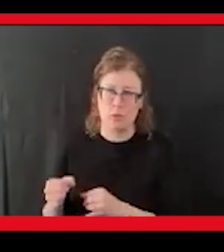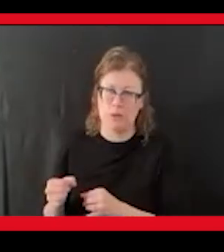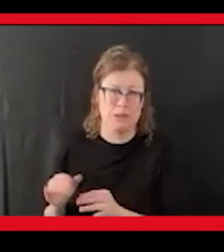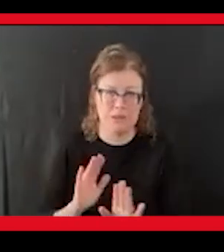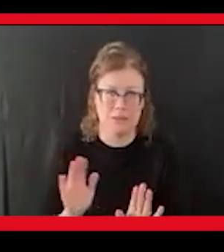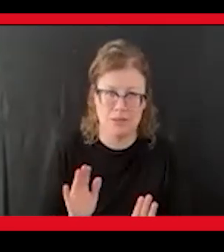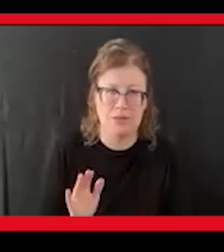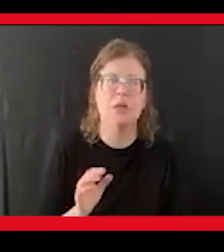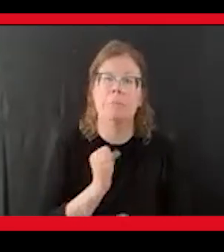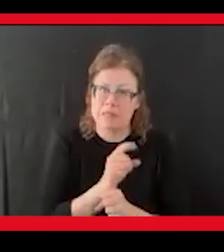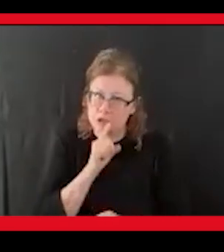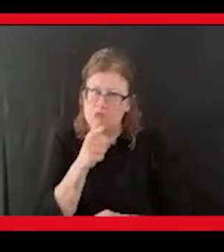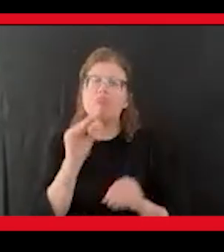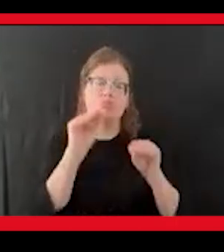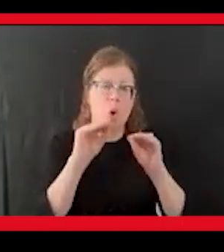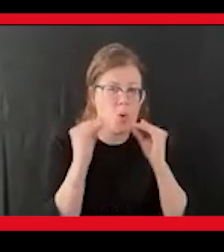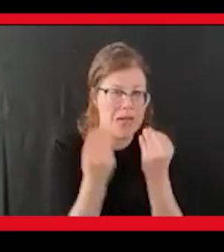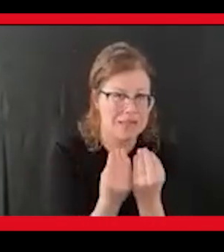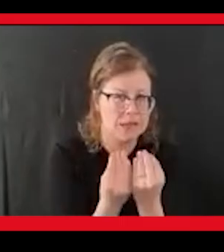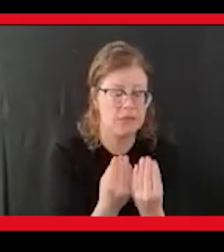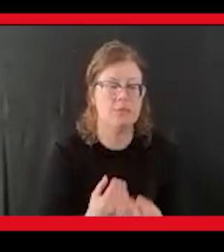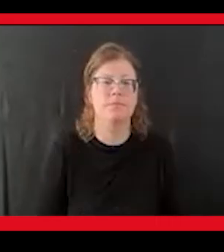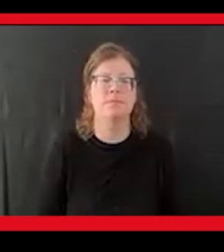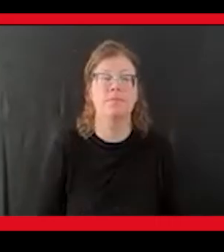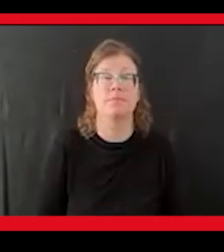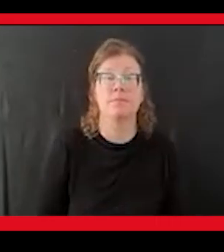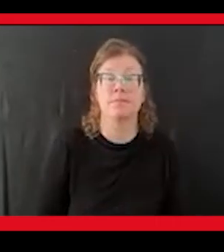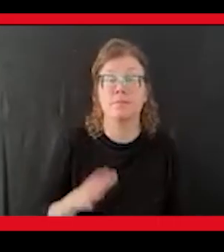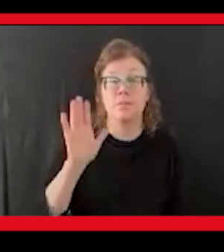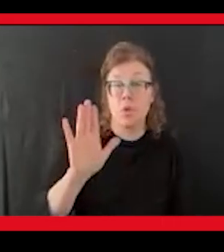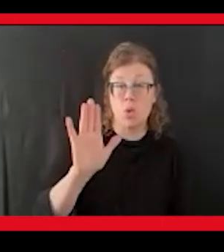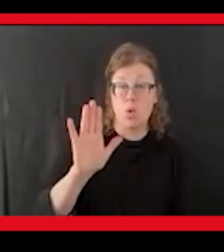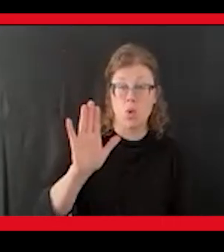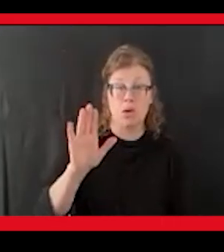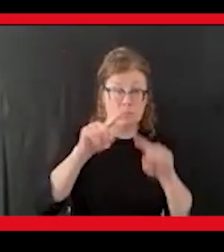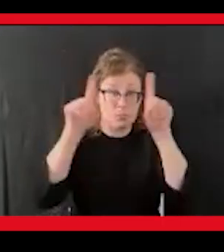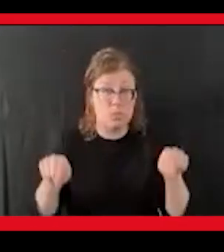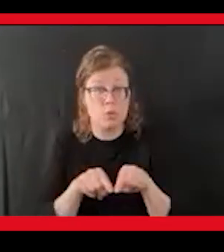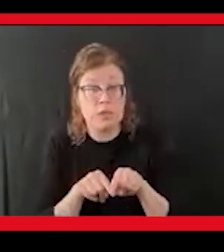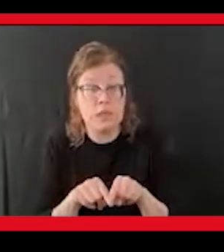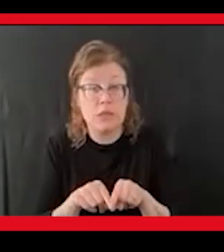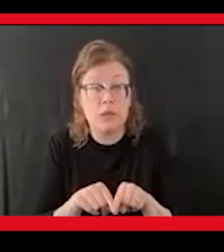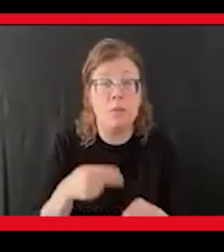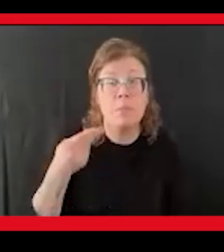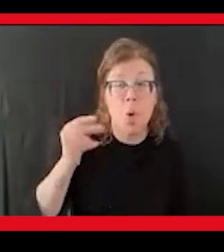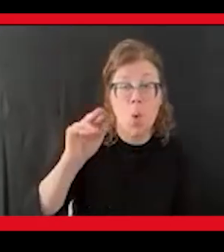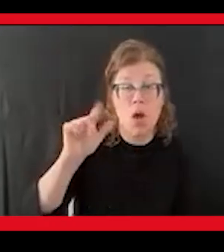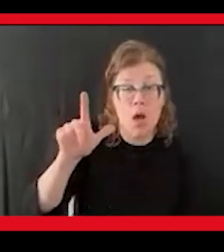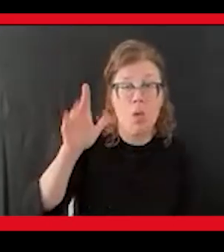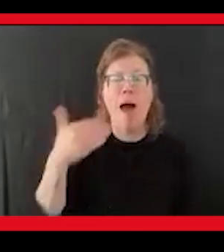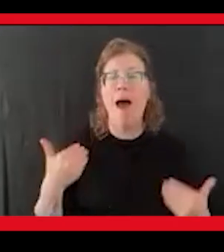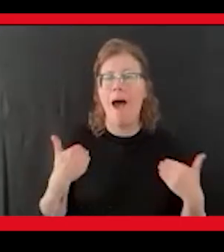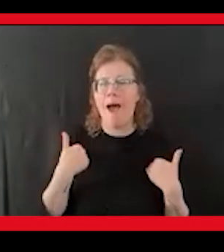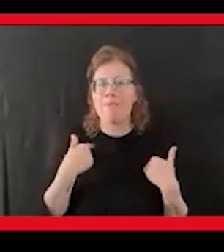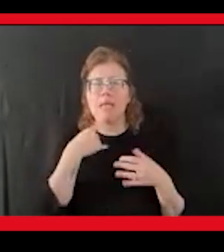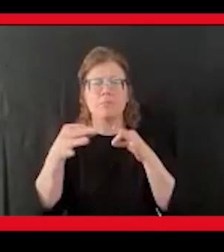In your portal, there is a section called My Organizational Profile. Please ensure that your